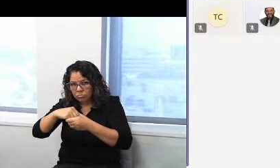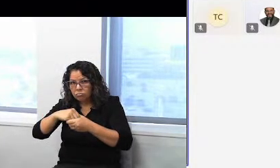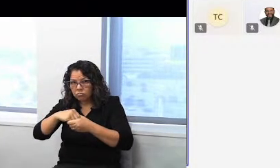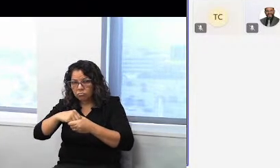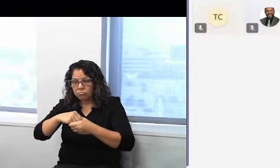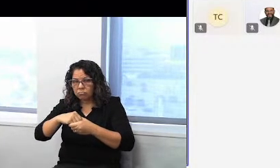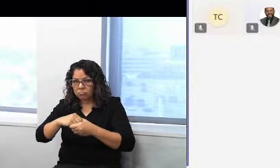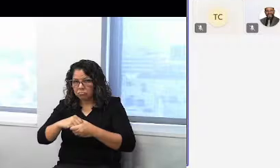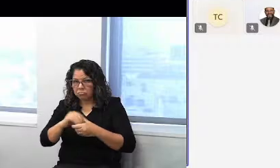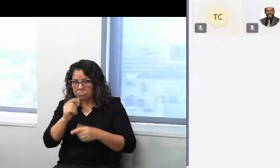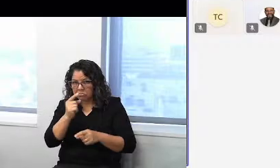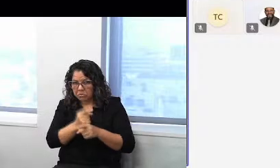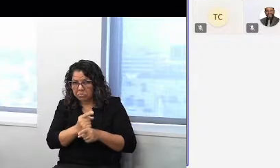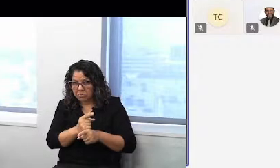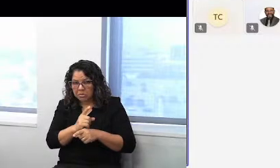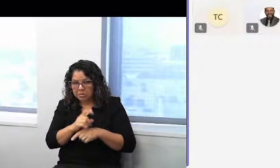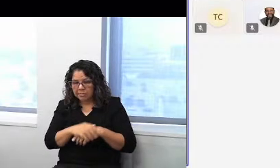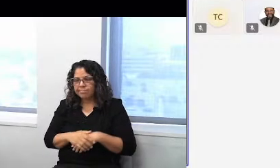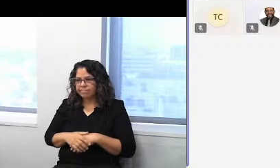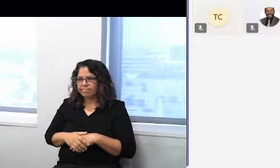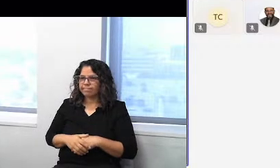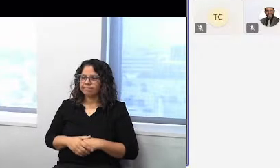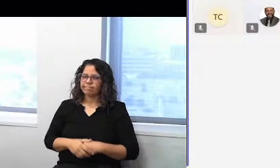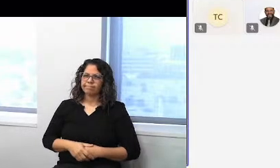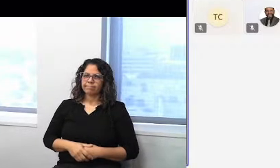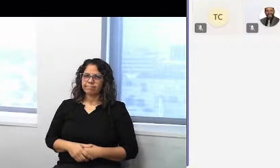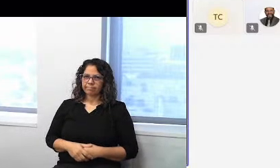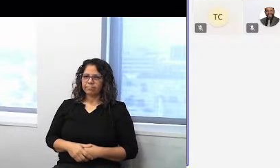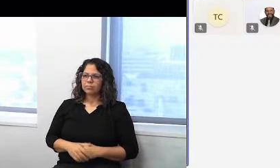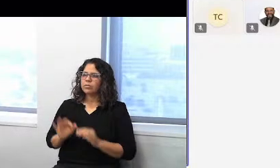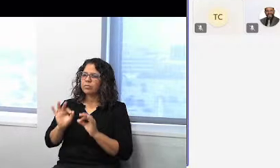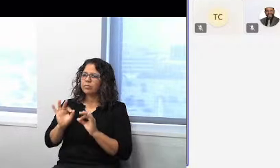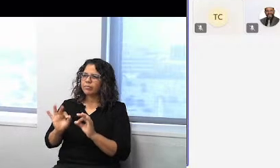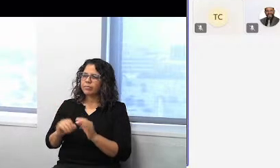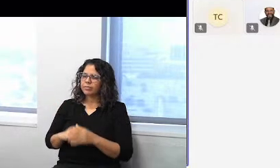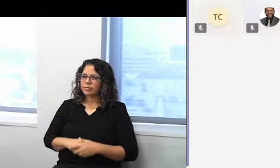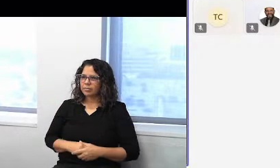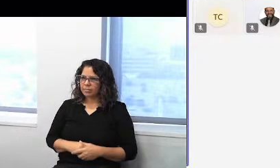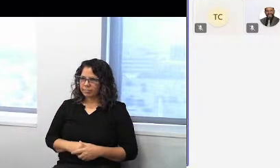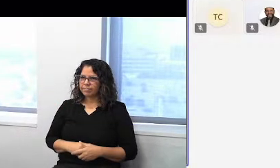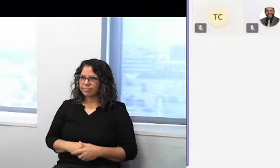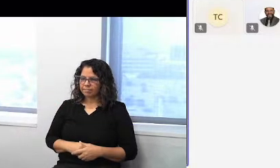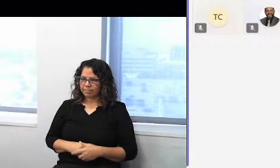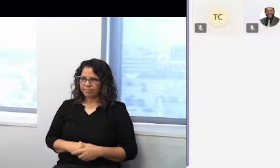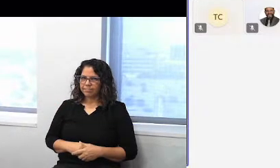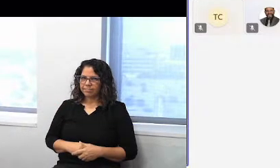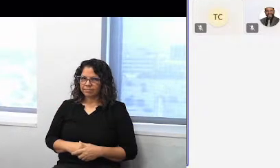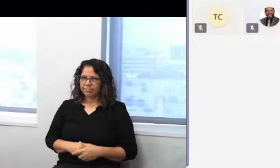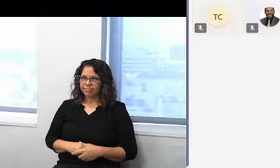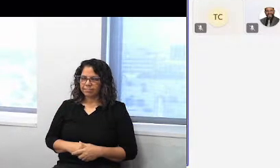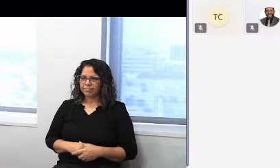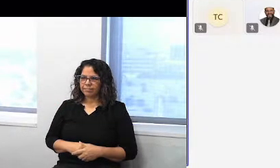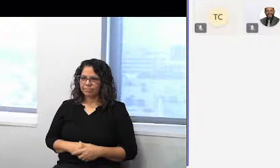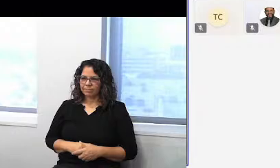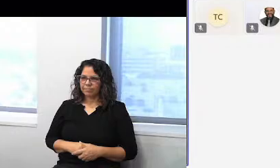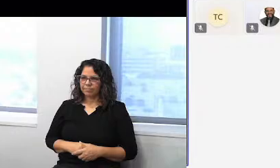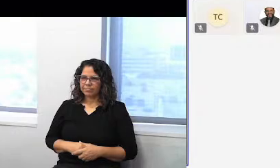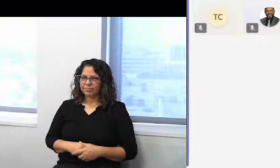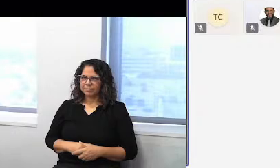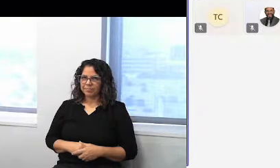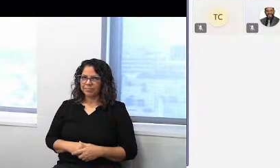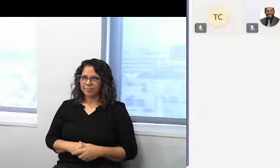additional? What is the impact associated with it? Perfect. And without making you use more space on that